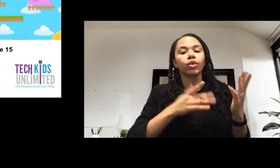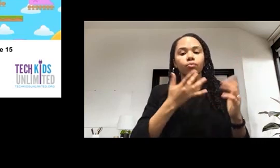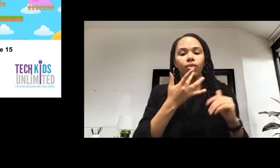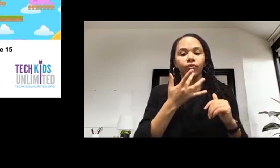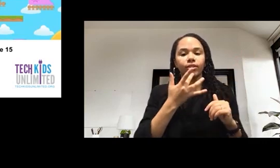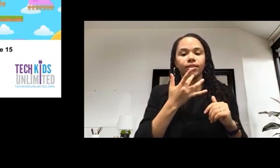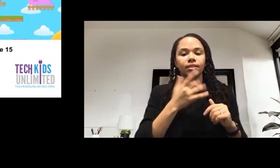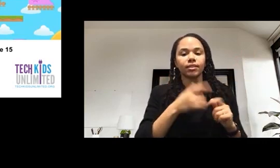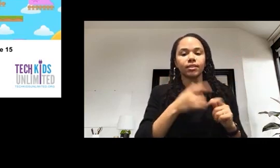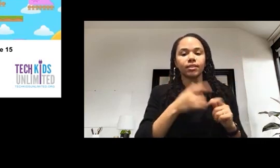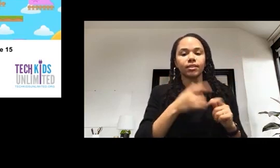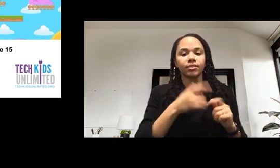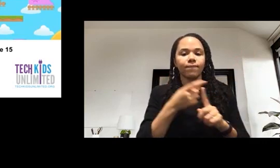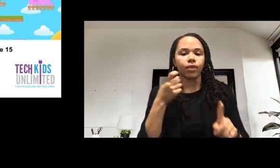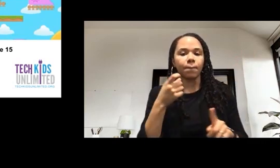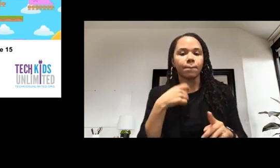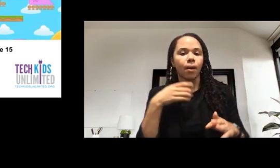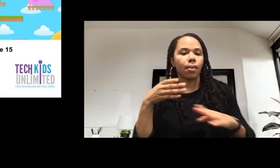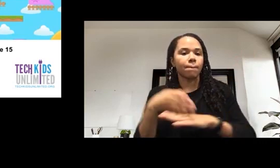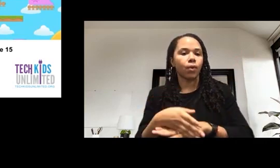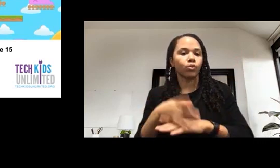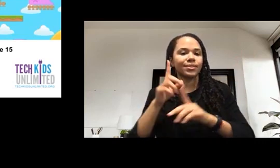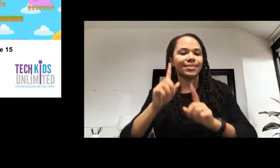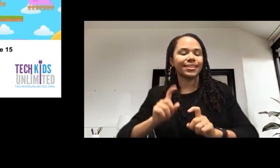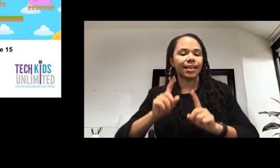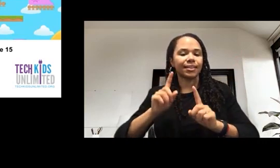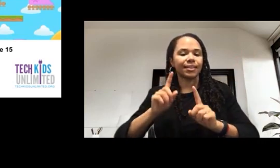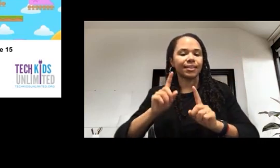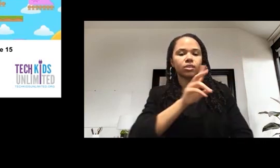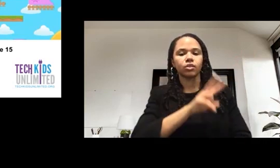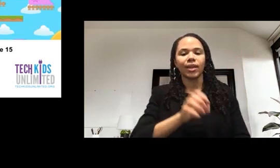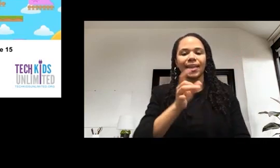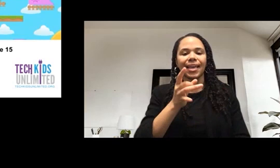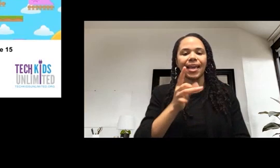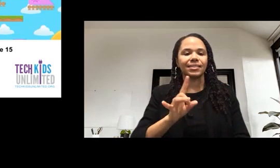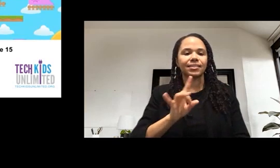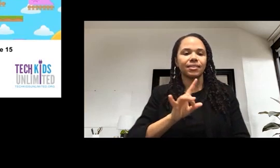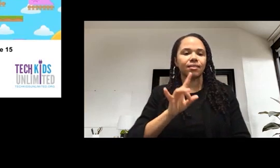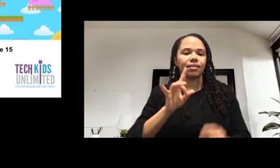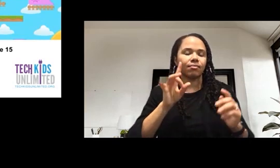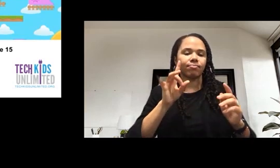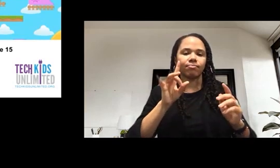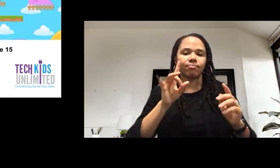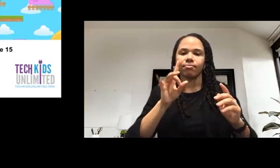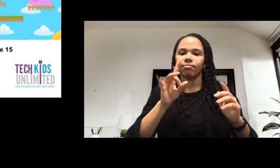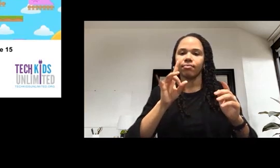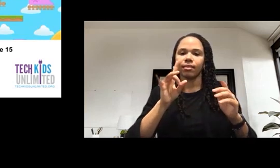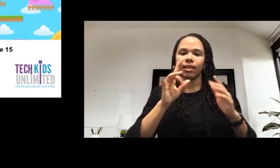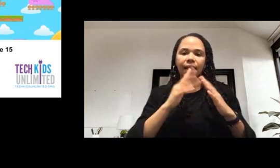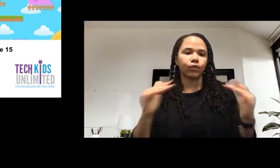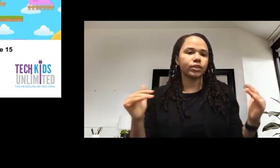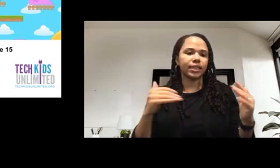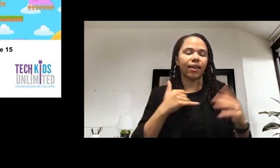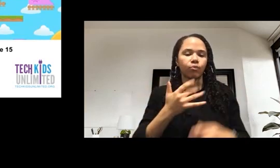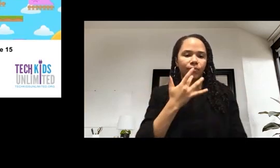came from this post-test in 2018. You can see the variety of preferences